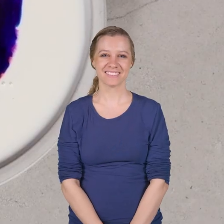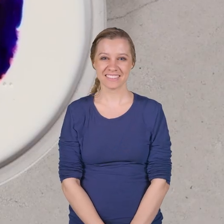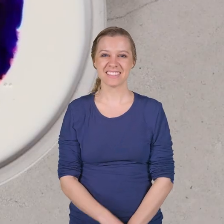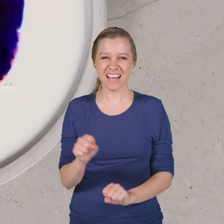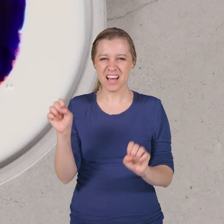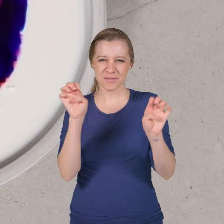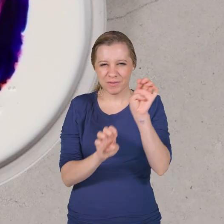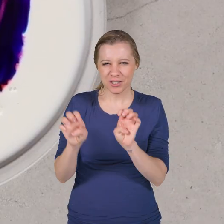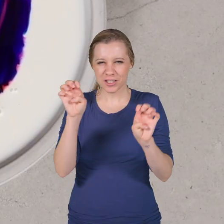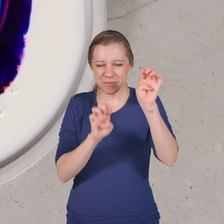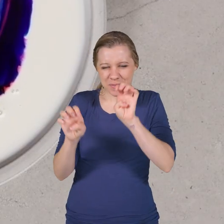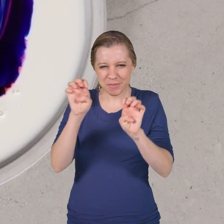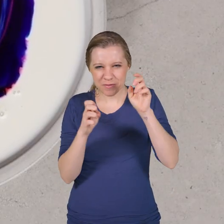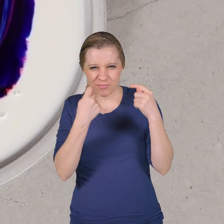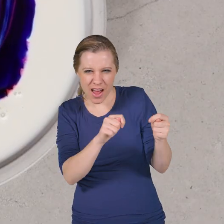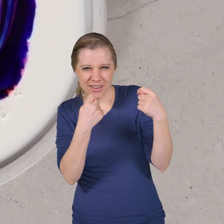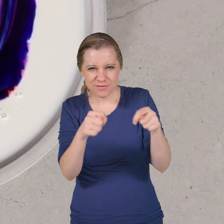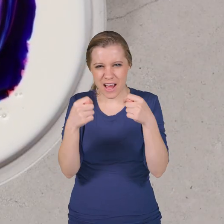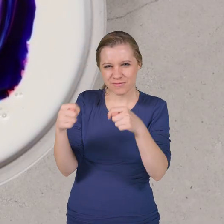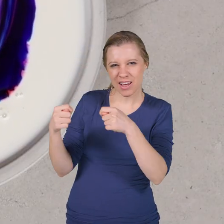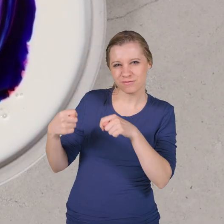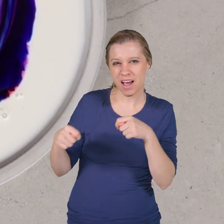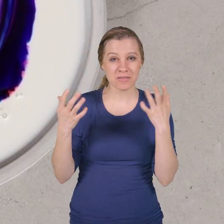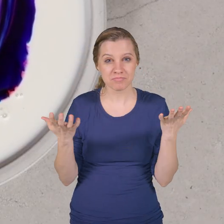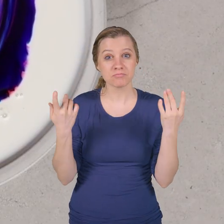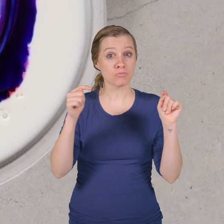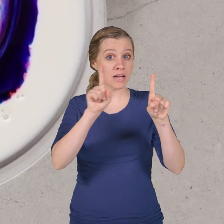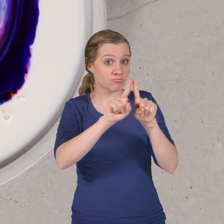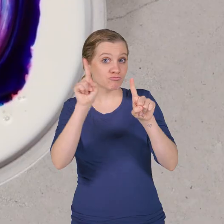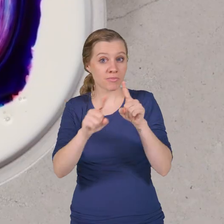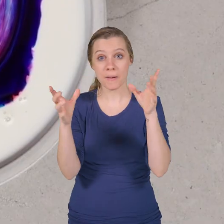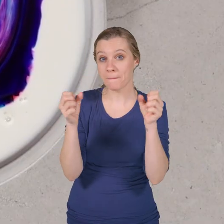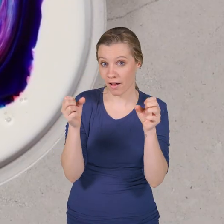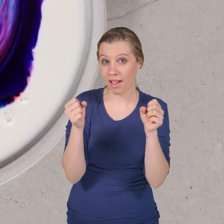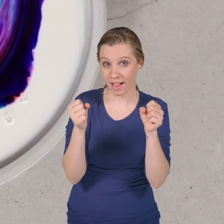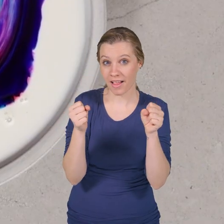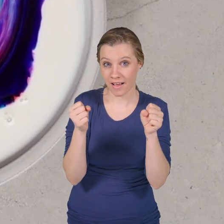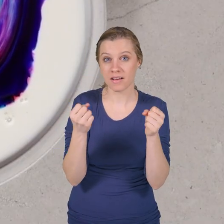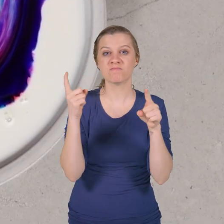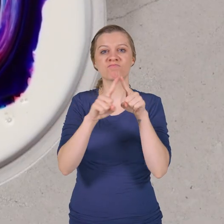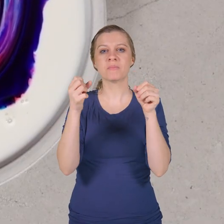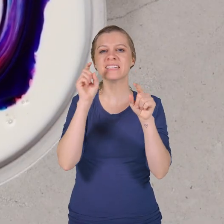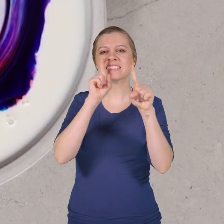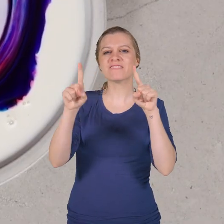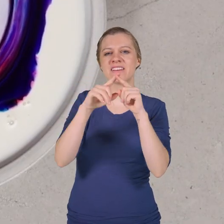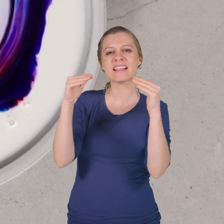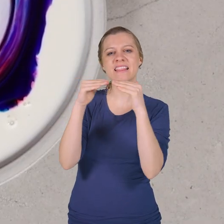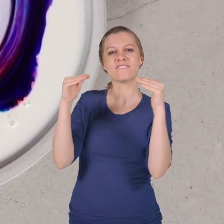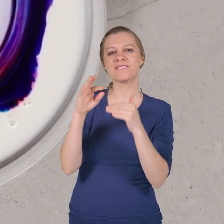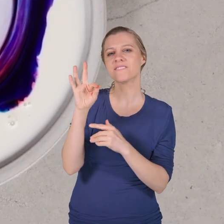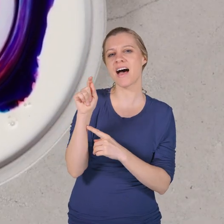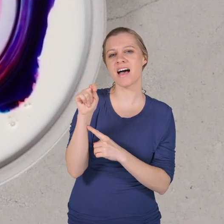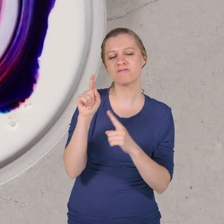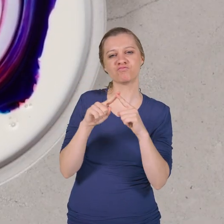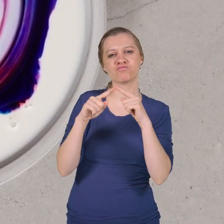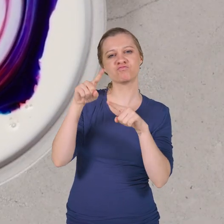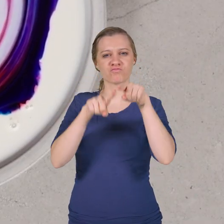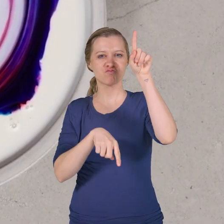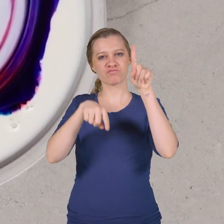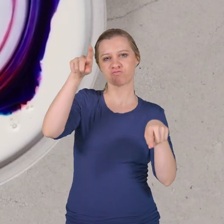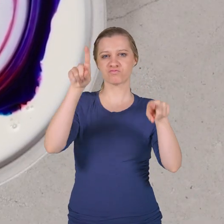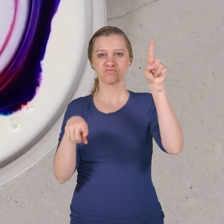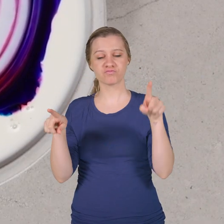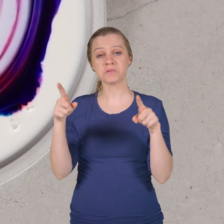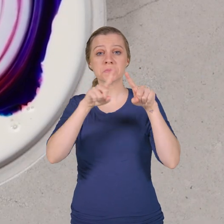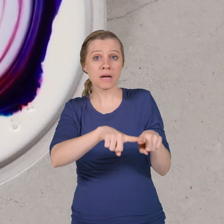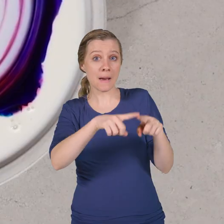One way you can experiment within this experiment is try different types of milk, because milk will have a different level of fat in it